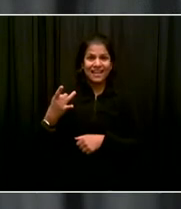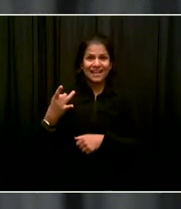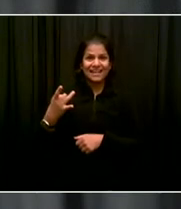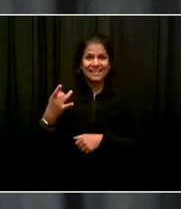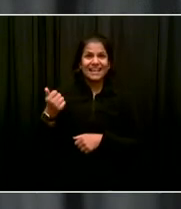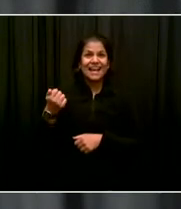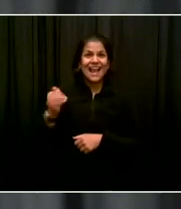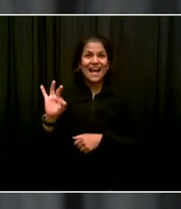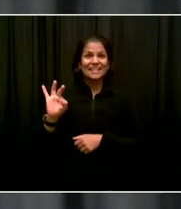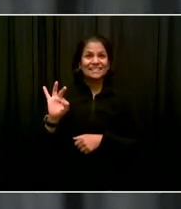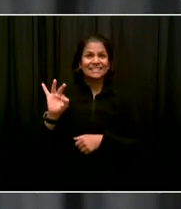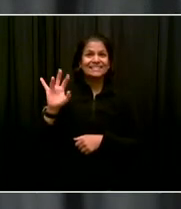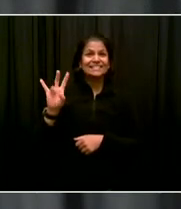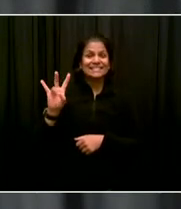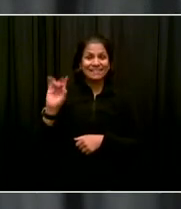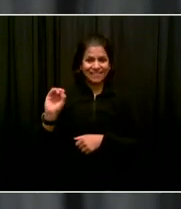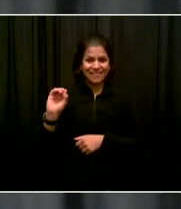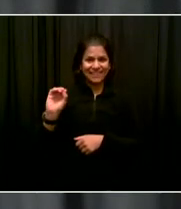1970.